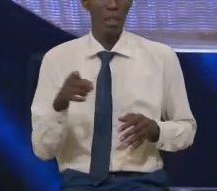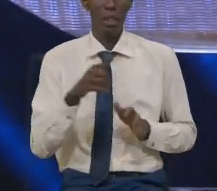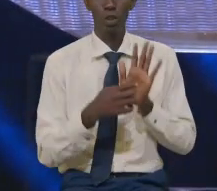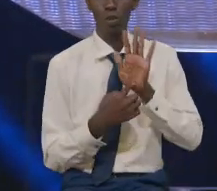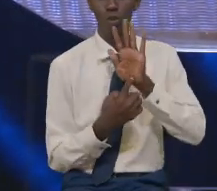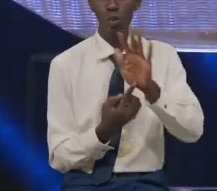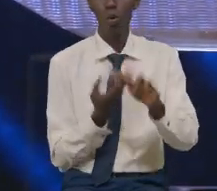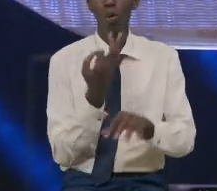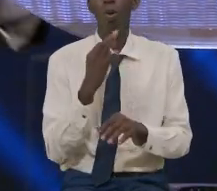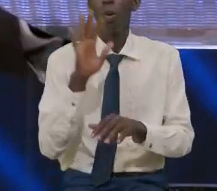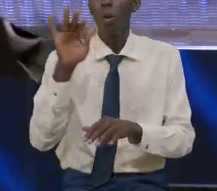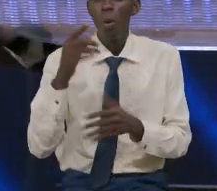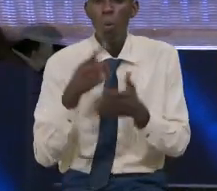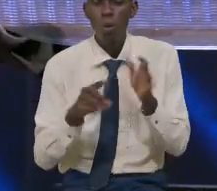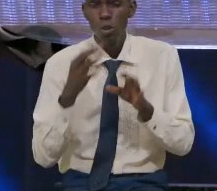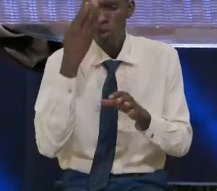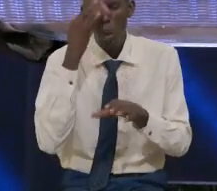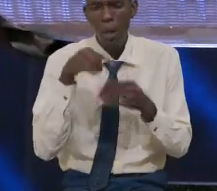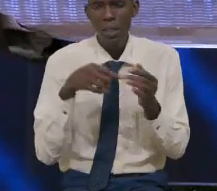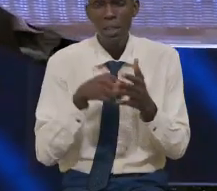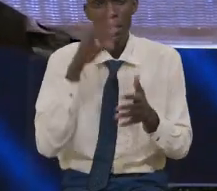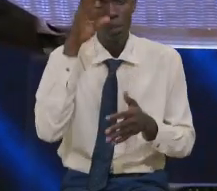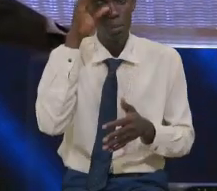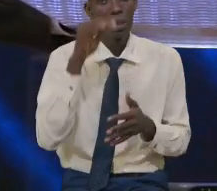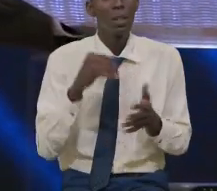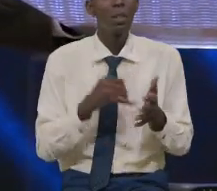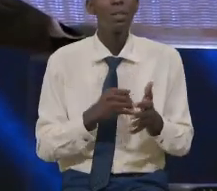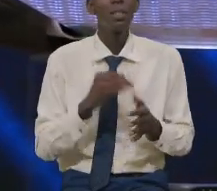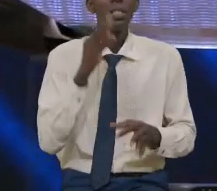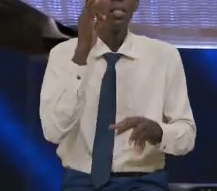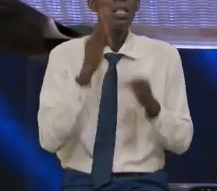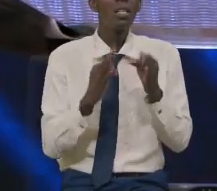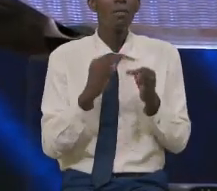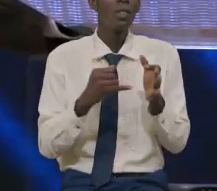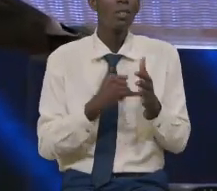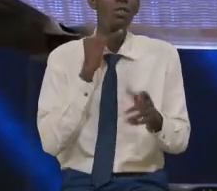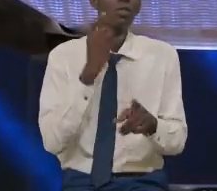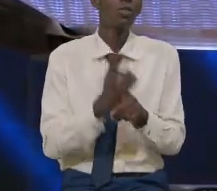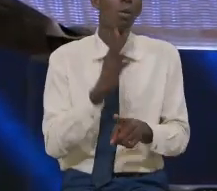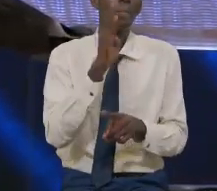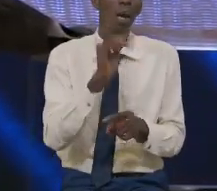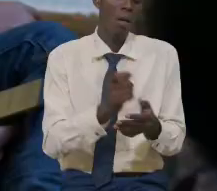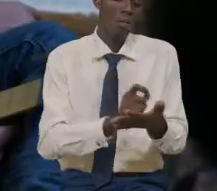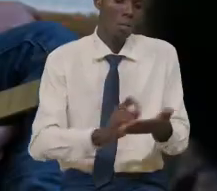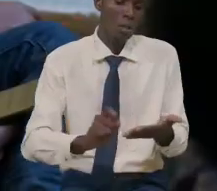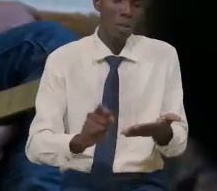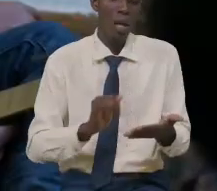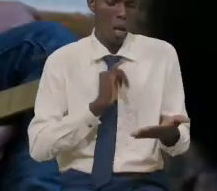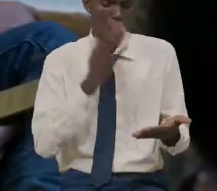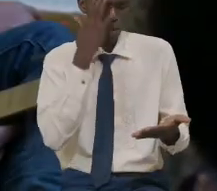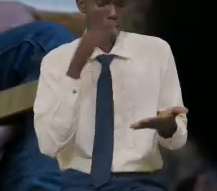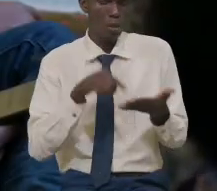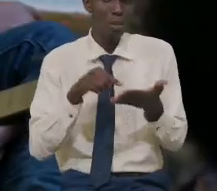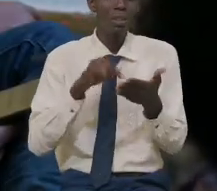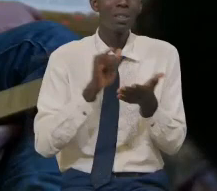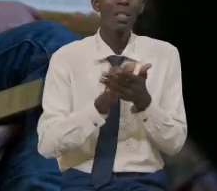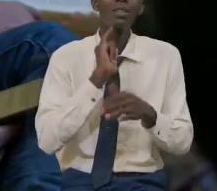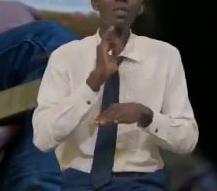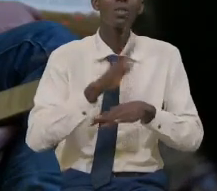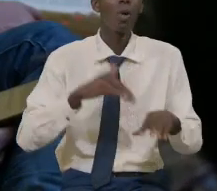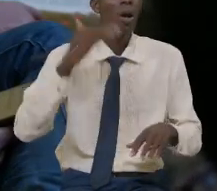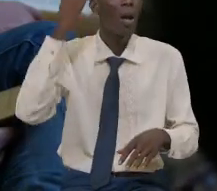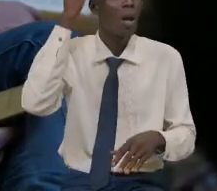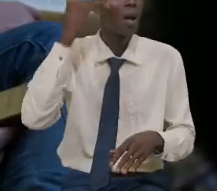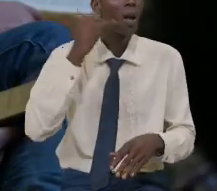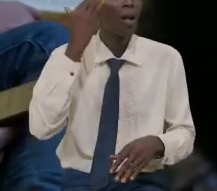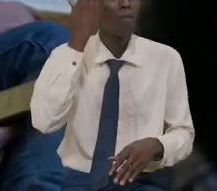about this man? You know, if it's only by writing, if it's only by, I know this, that's head knowledge. But the